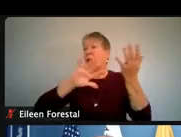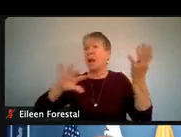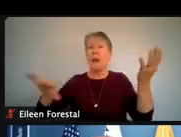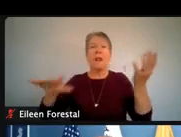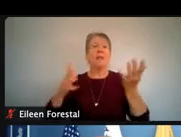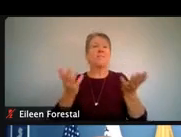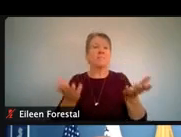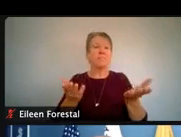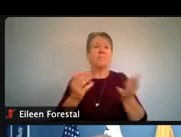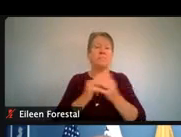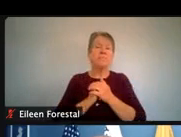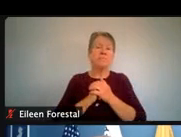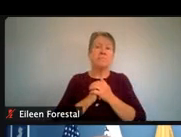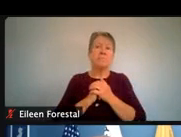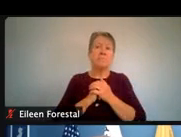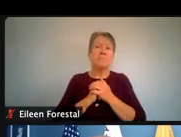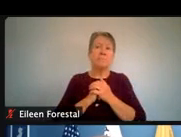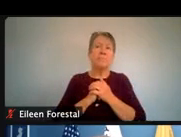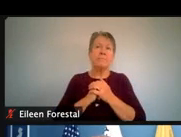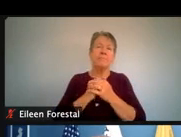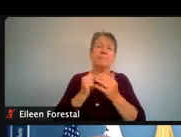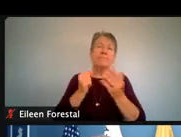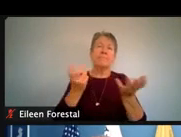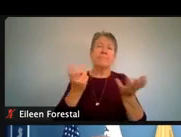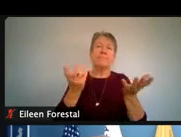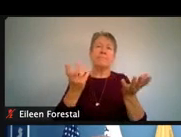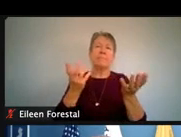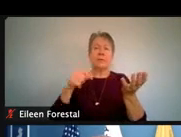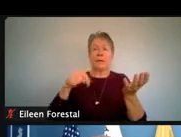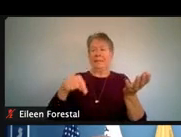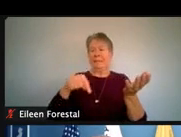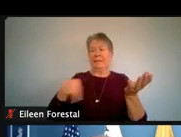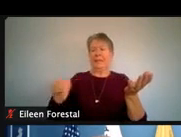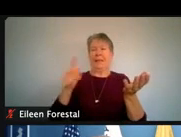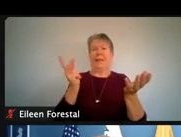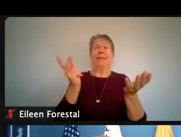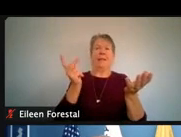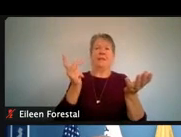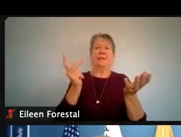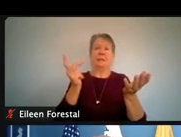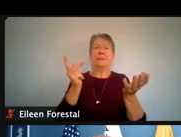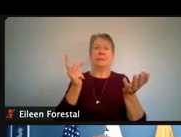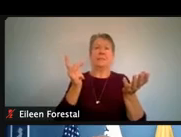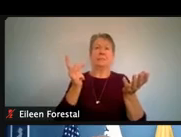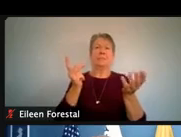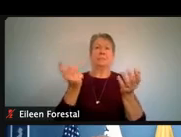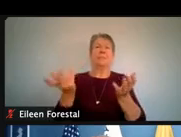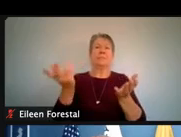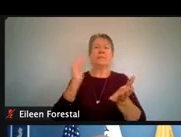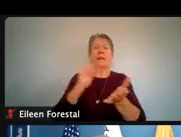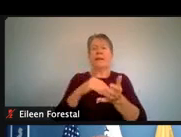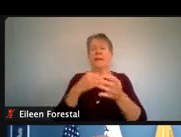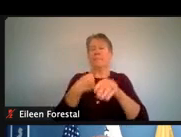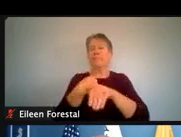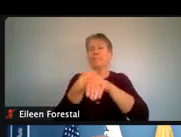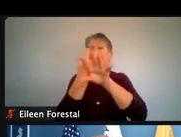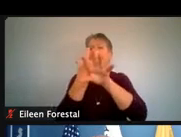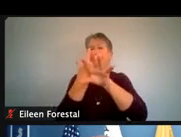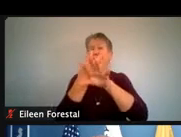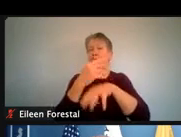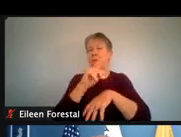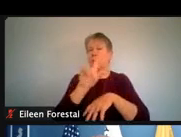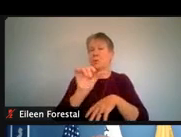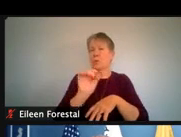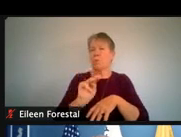be with you electronically in the next couple of days and back to a virtual format, almost certainly a